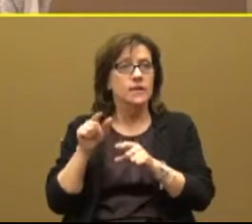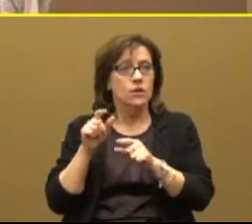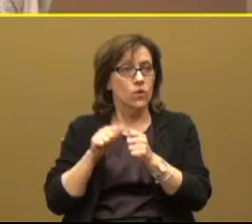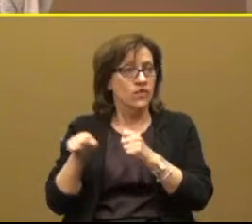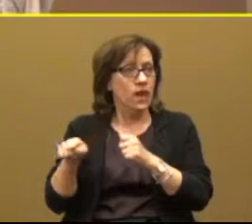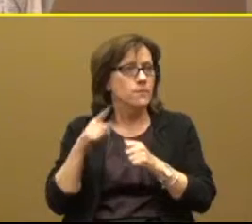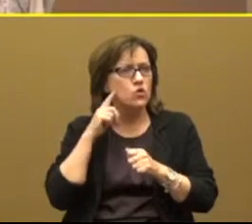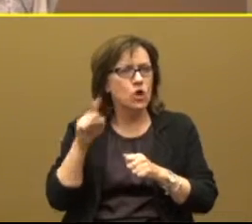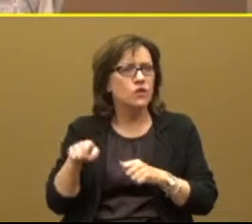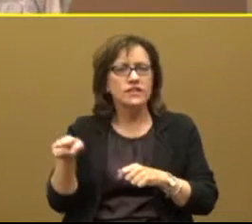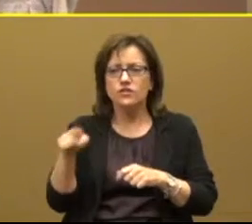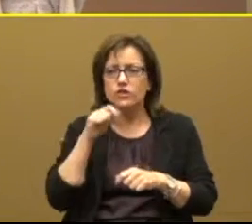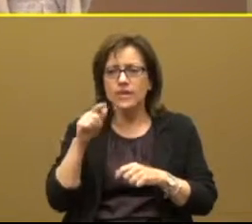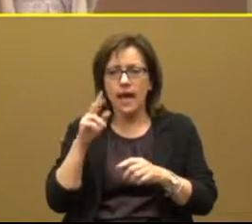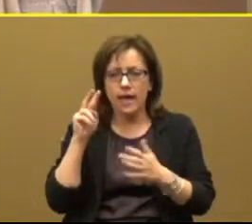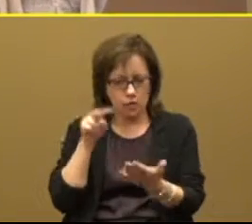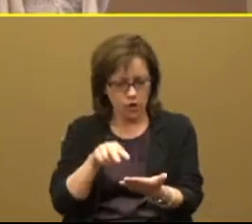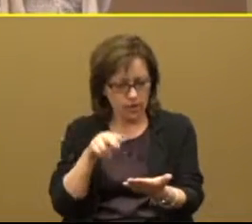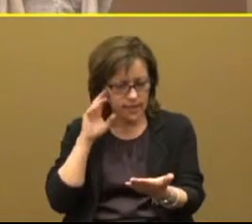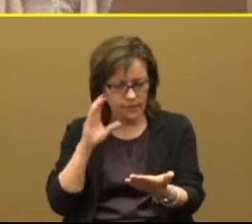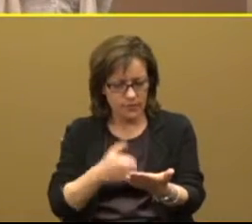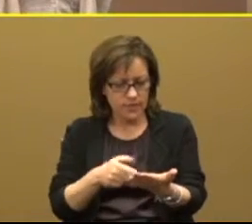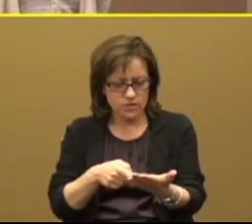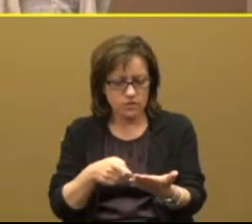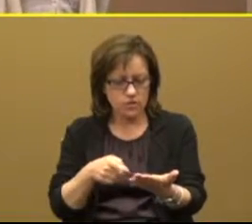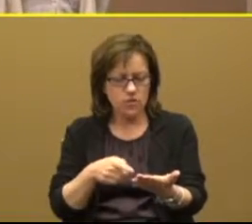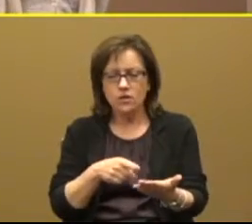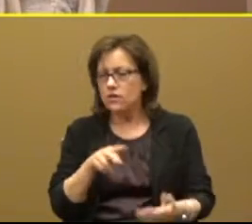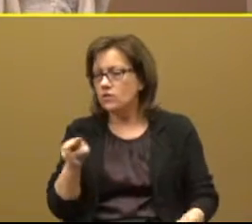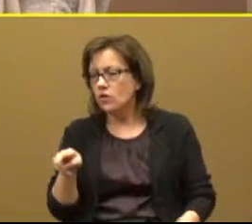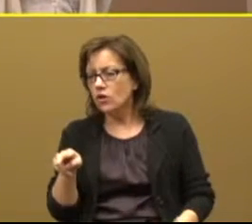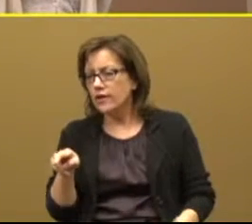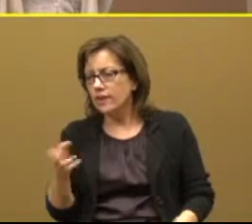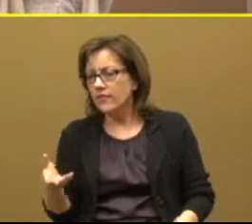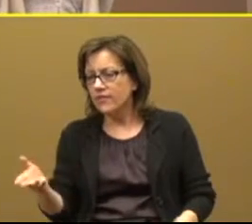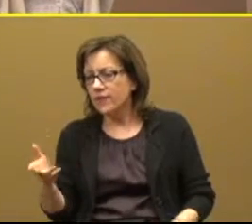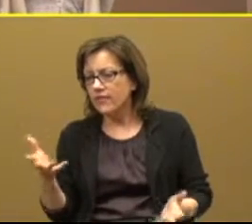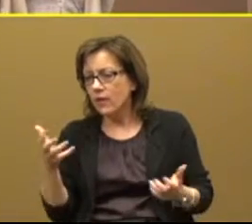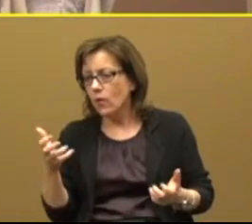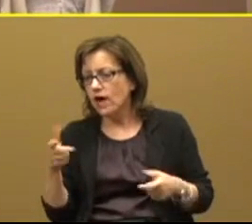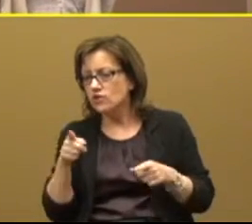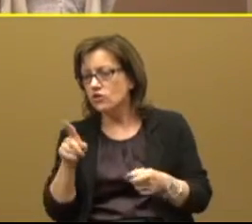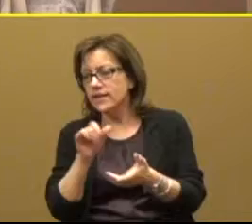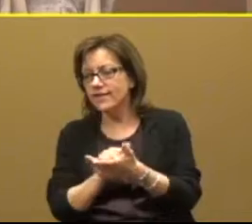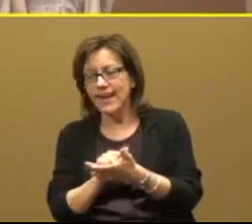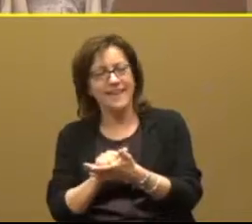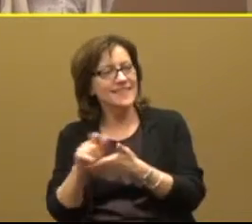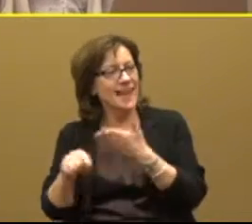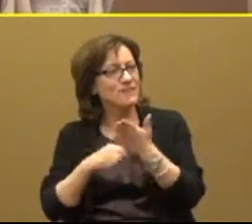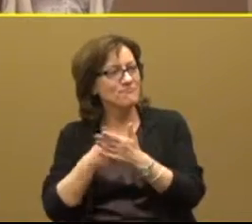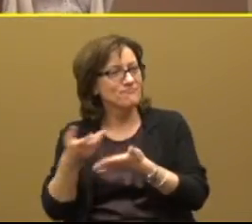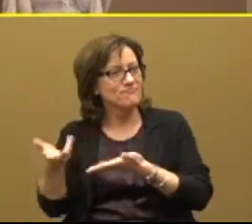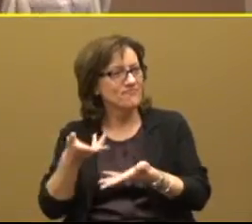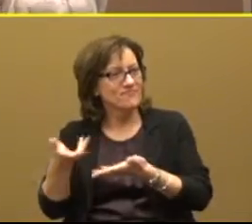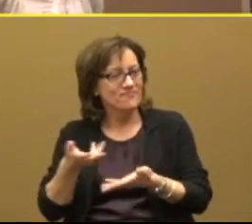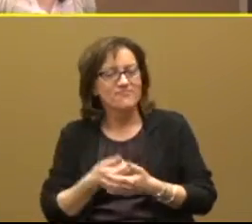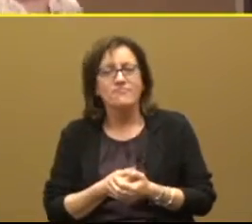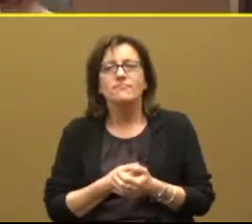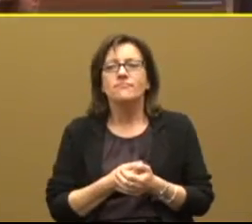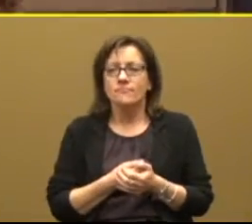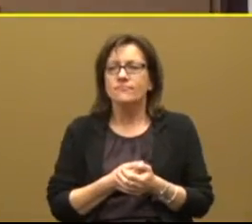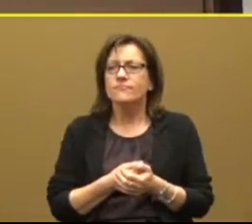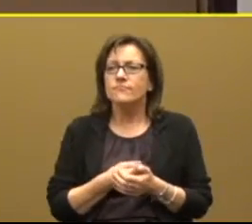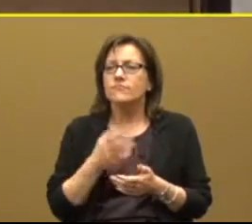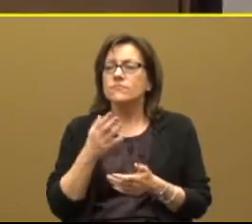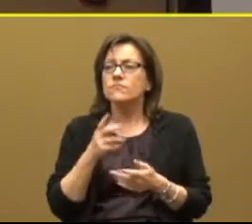the icon. They're actually looking at the object that they want during that exchange. A couple other things